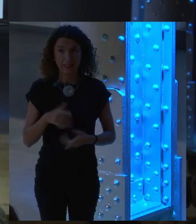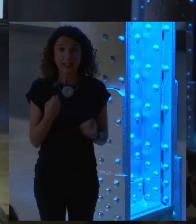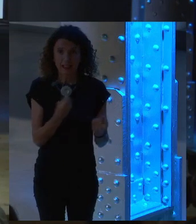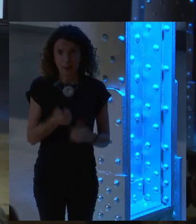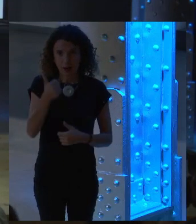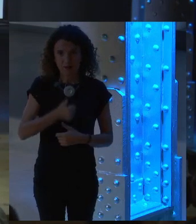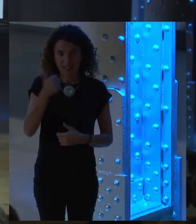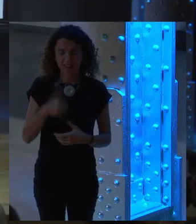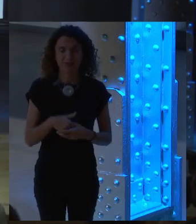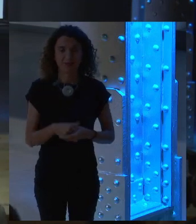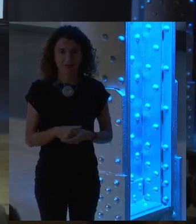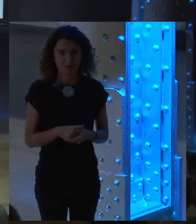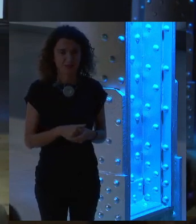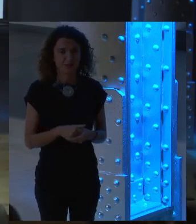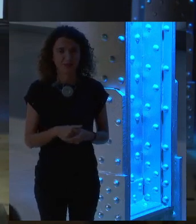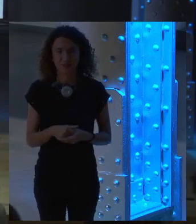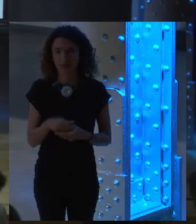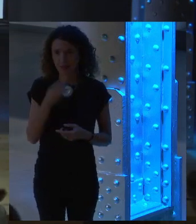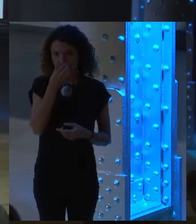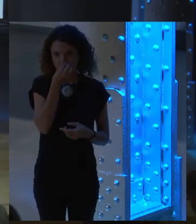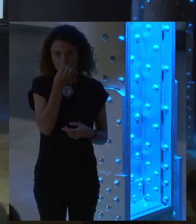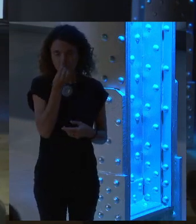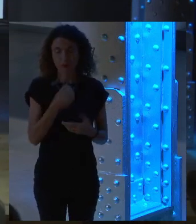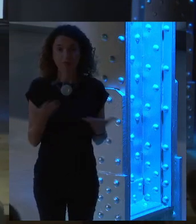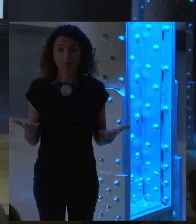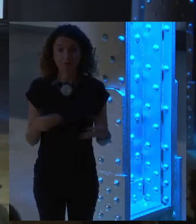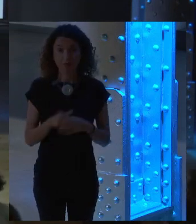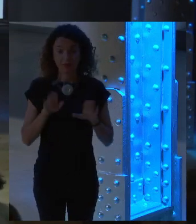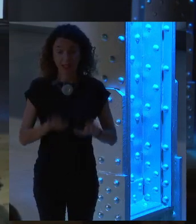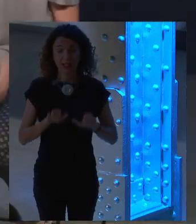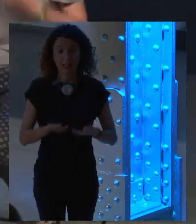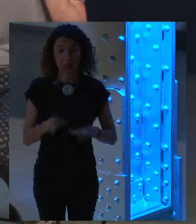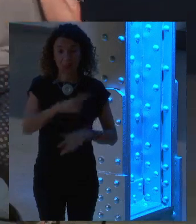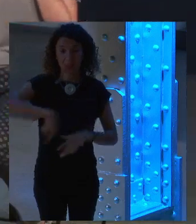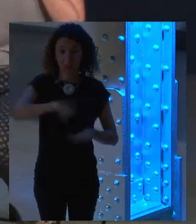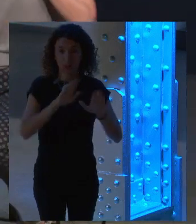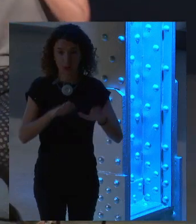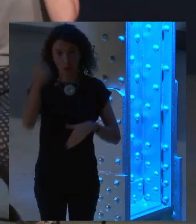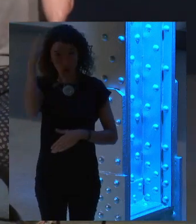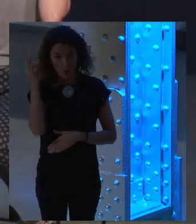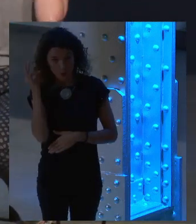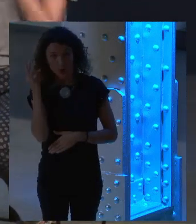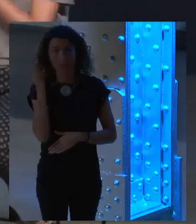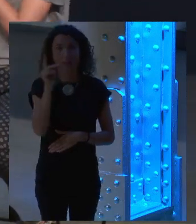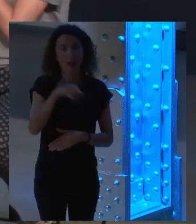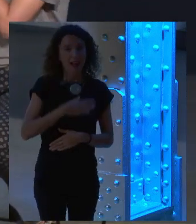practice. Okay, here I am, here you are, and I'm delighted to be